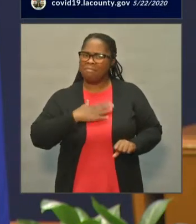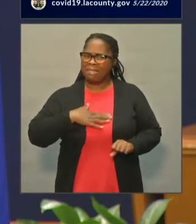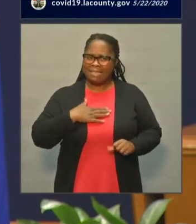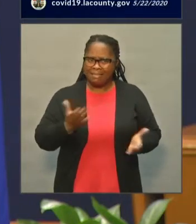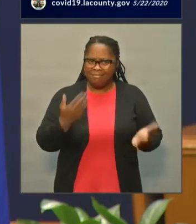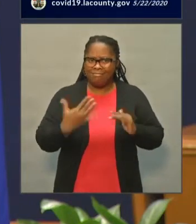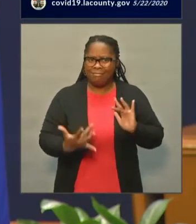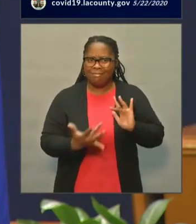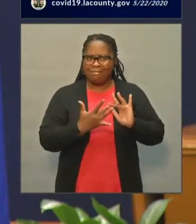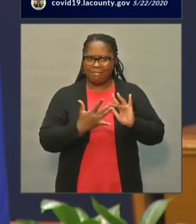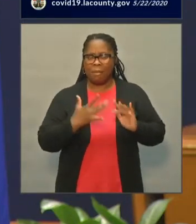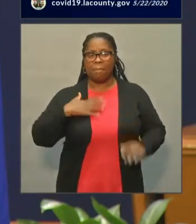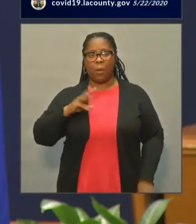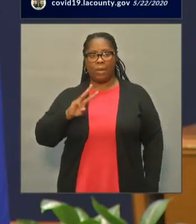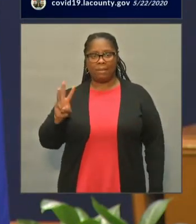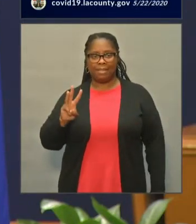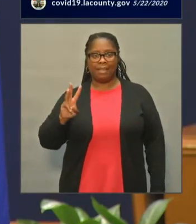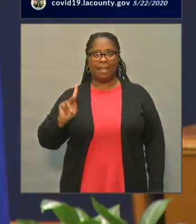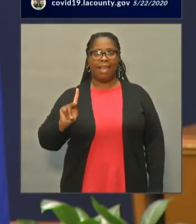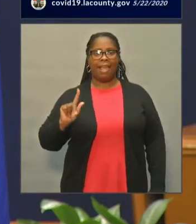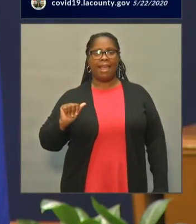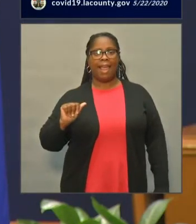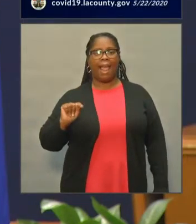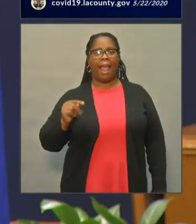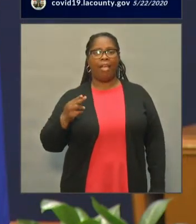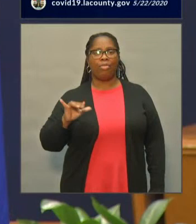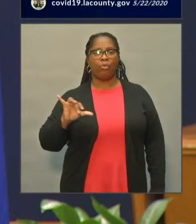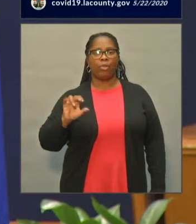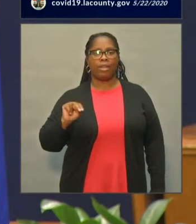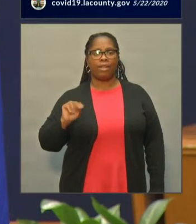free to reach out to my website at